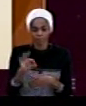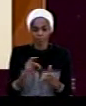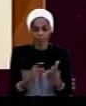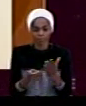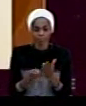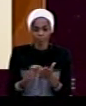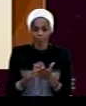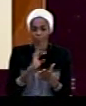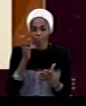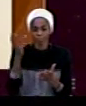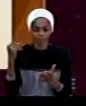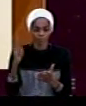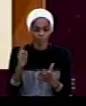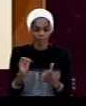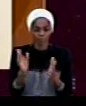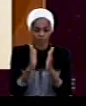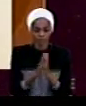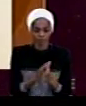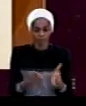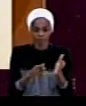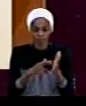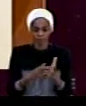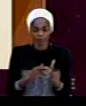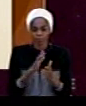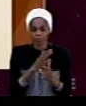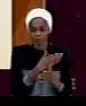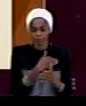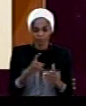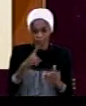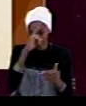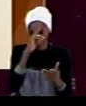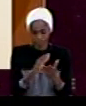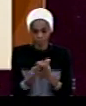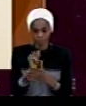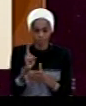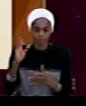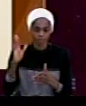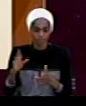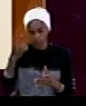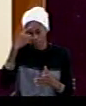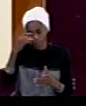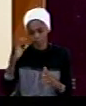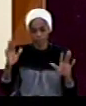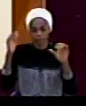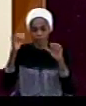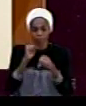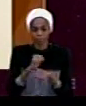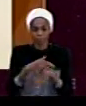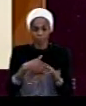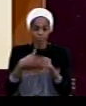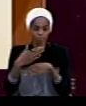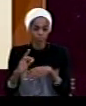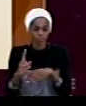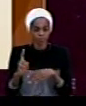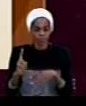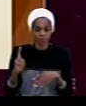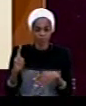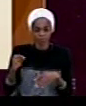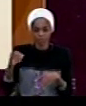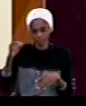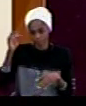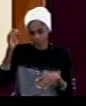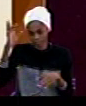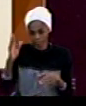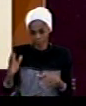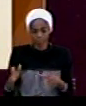request and trusting God for a miracle. After the GS prayers, the moderator